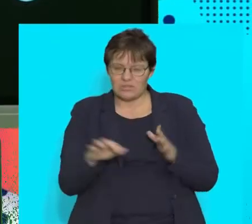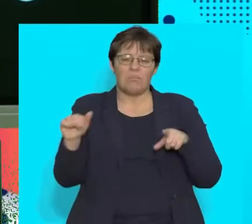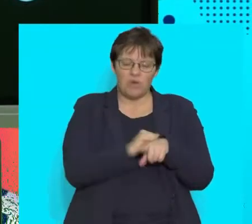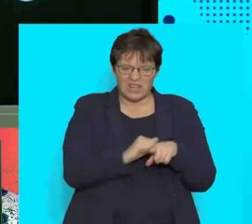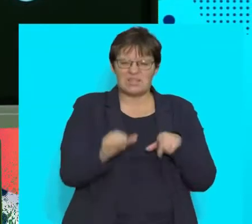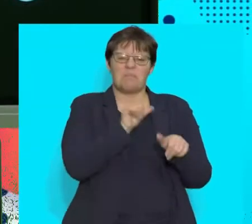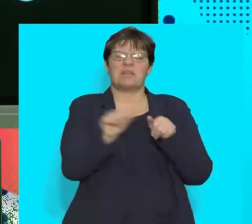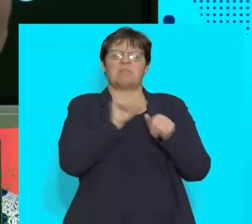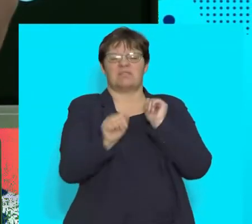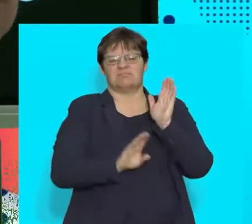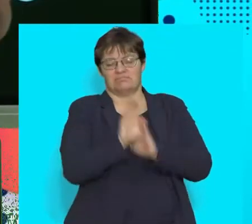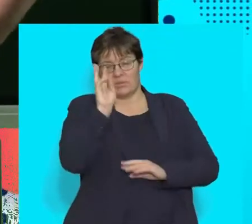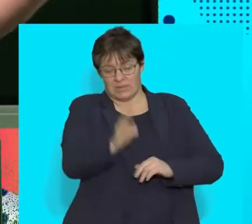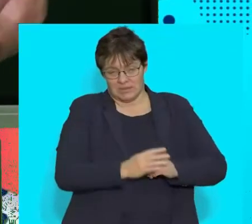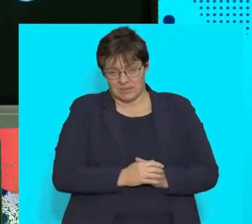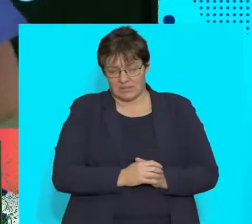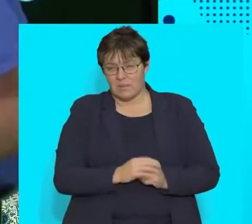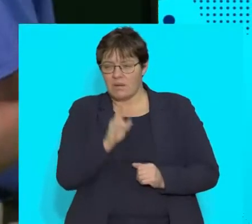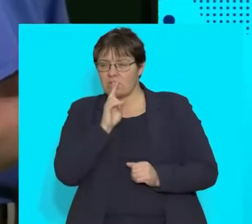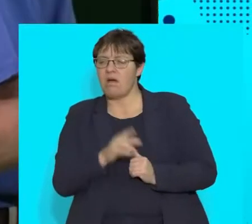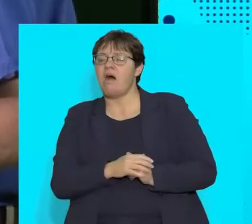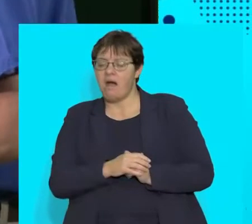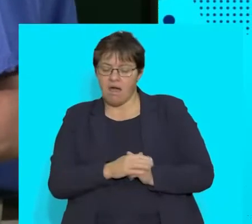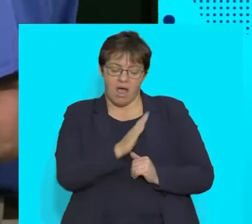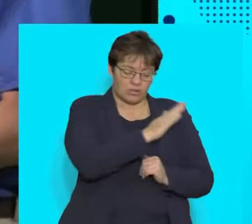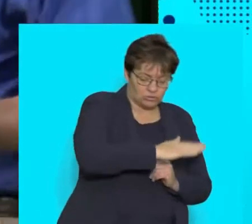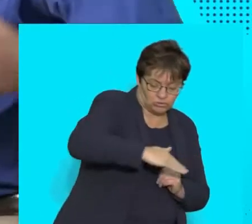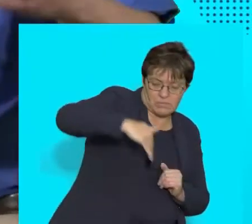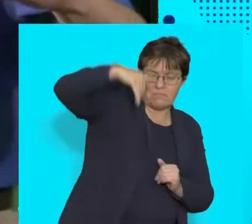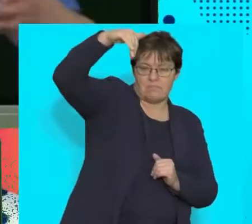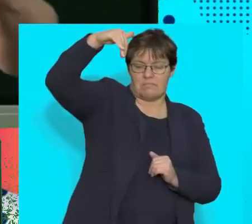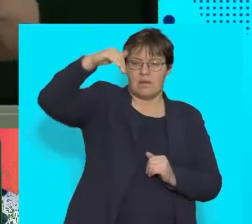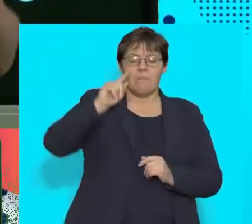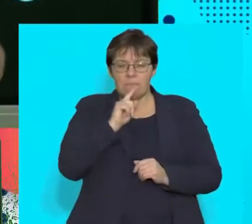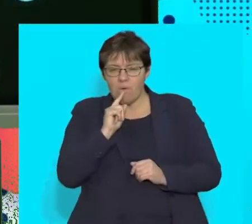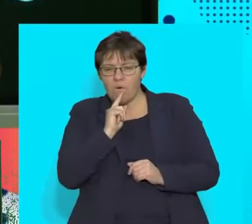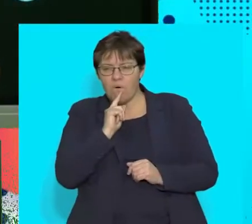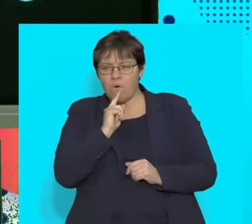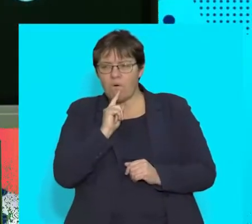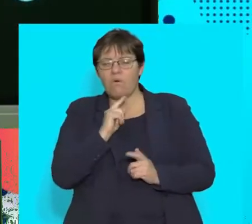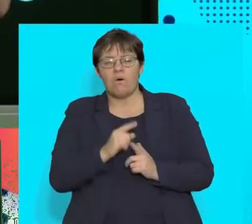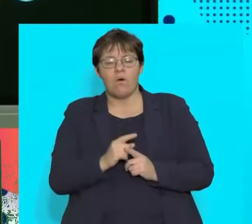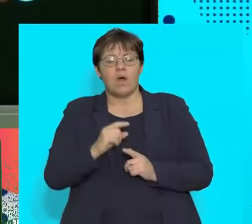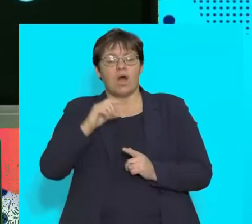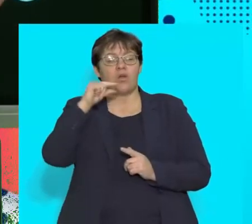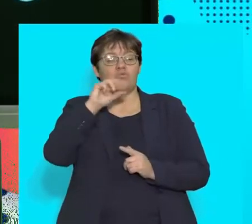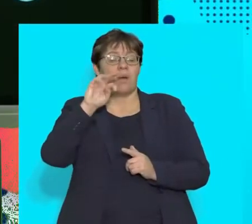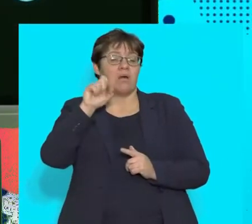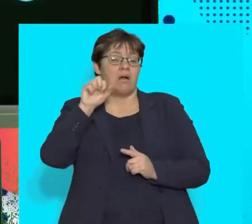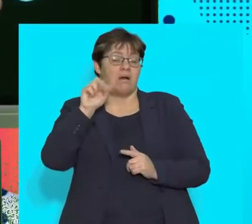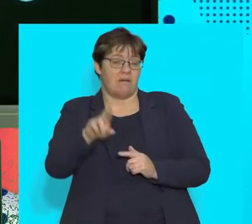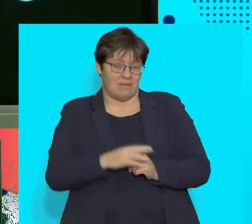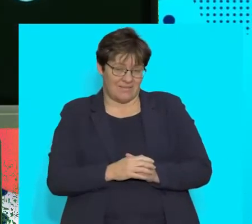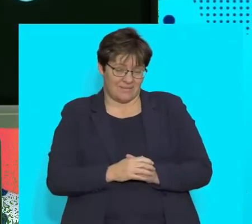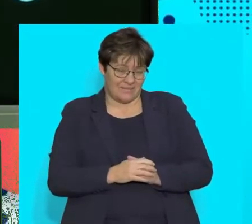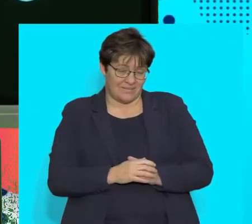you'll get better, and make sure that you can see the shape of this graph looks a little bit like a parabola. Well, guys, I wish you